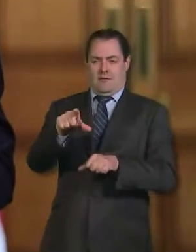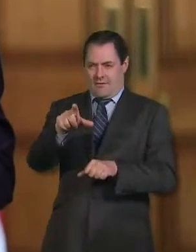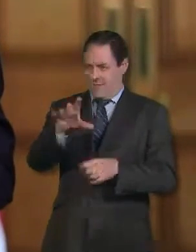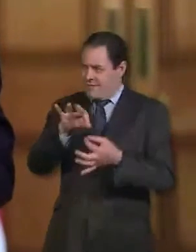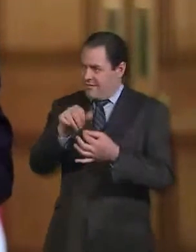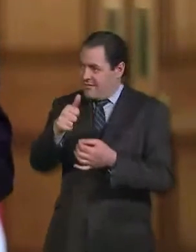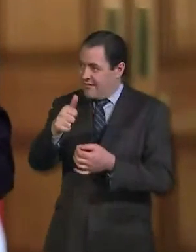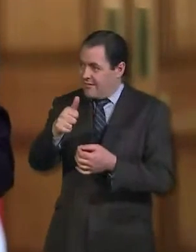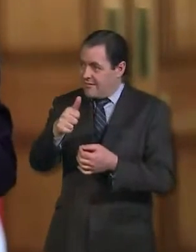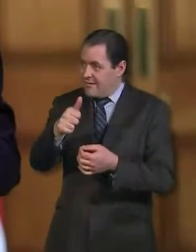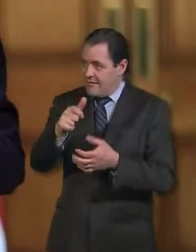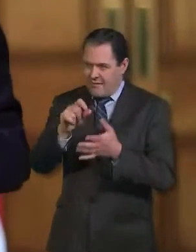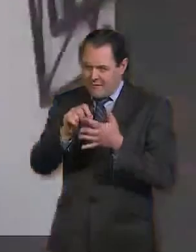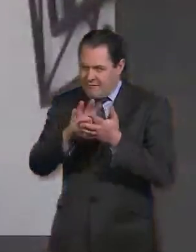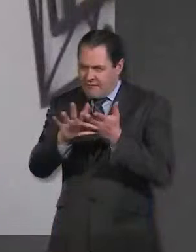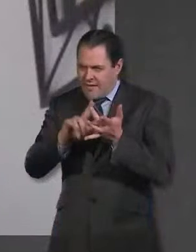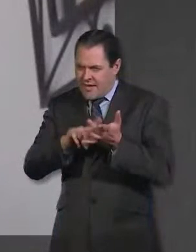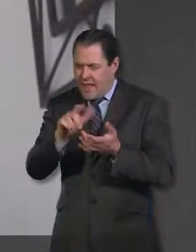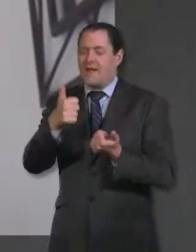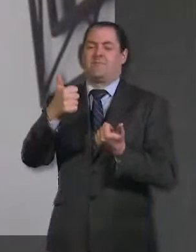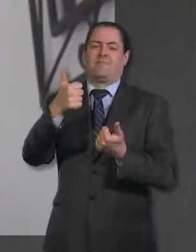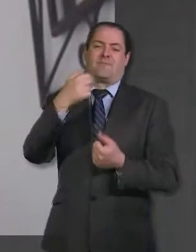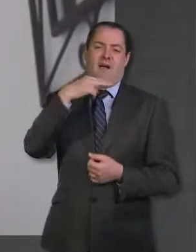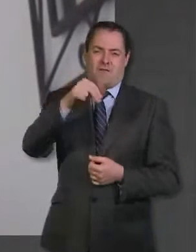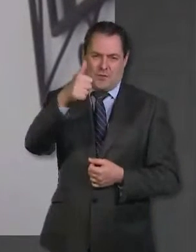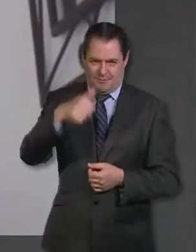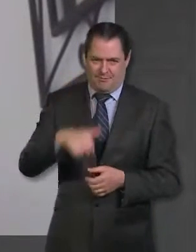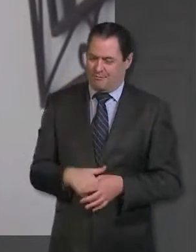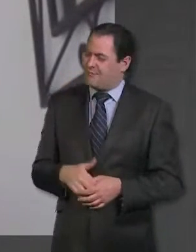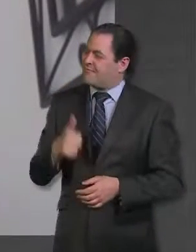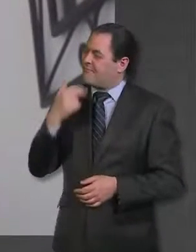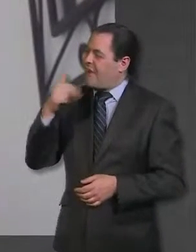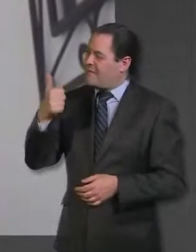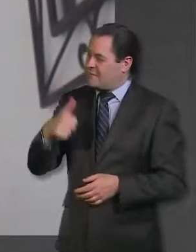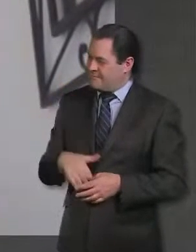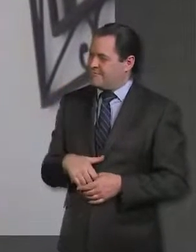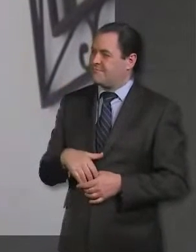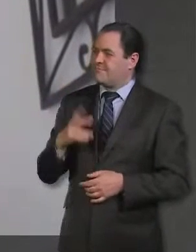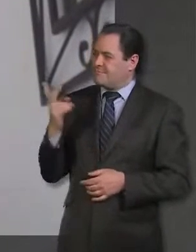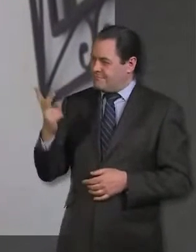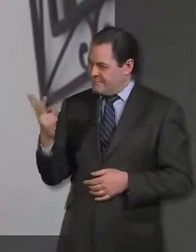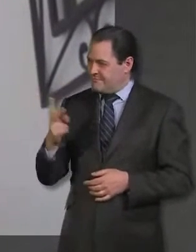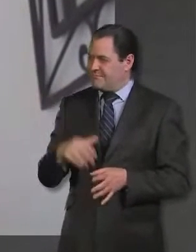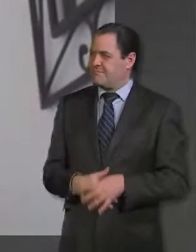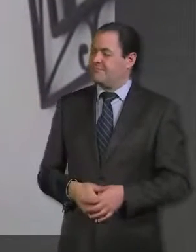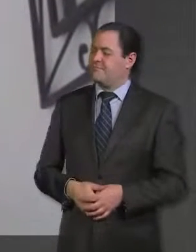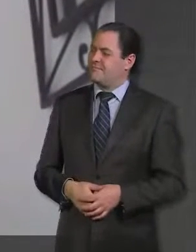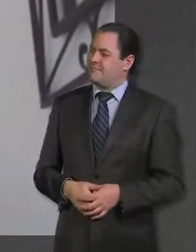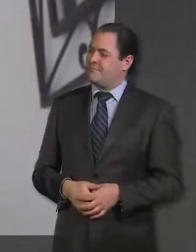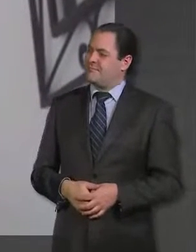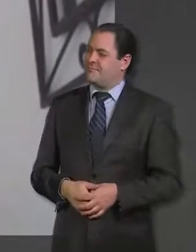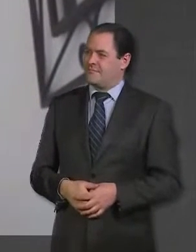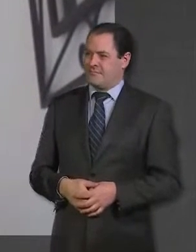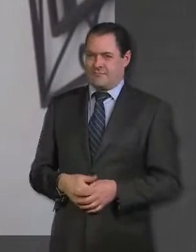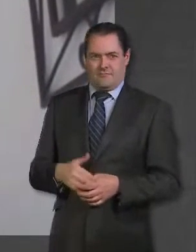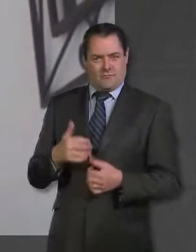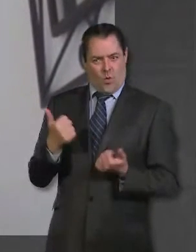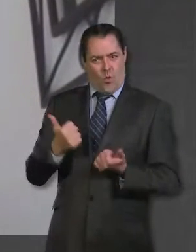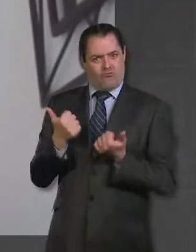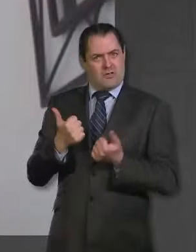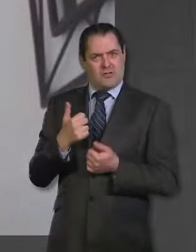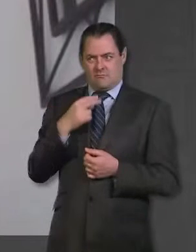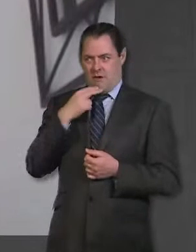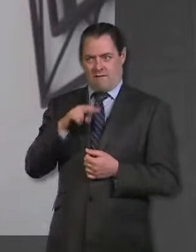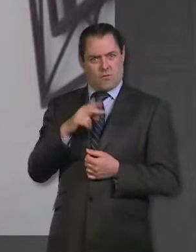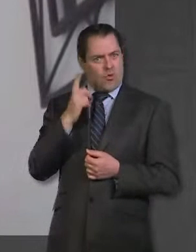Good afternoon, Secretary of State and Professor Newton. As we've heard already this afternoon, the impact of coronavirus has